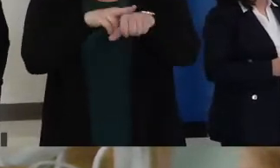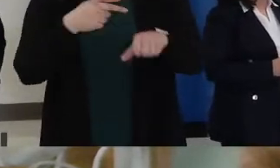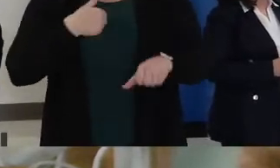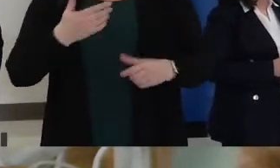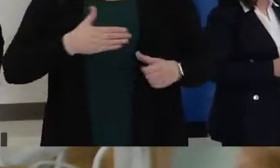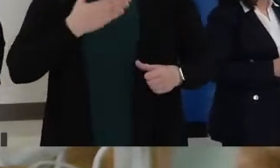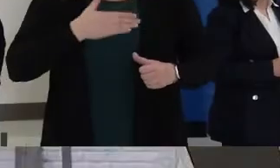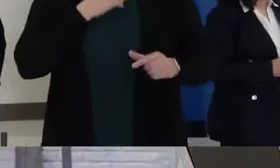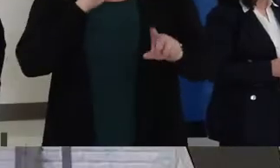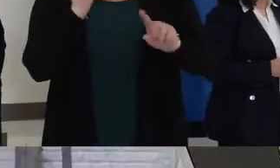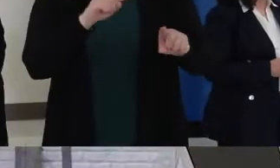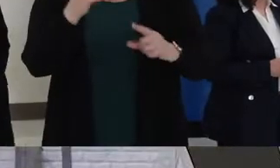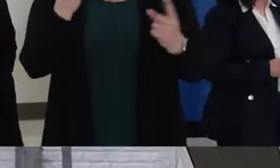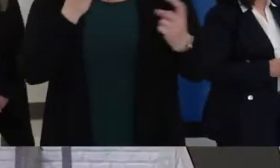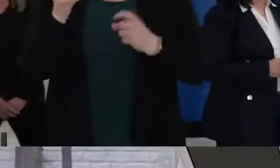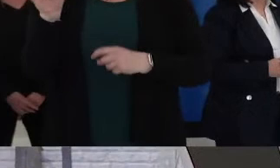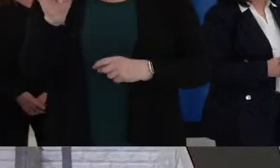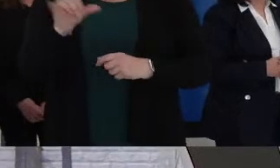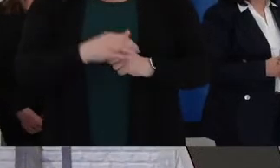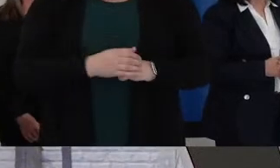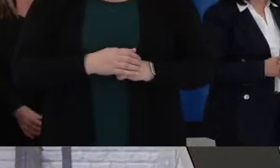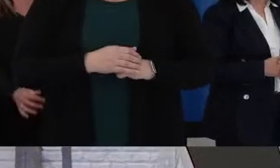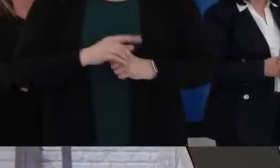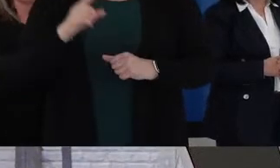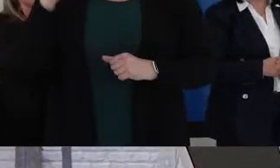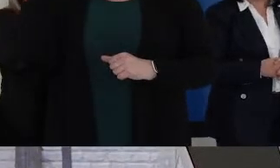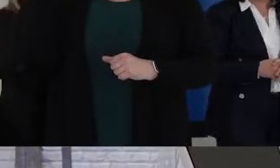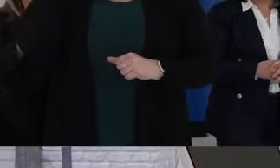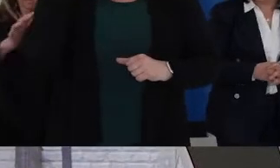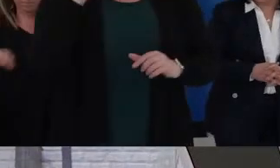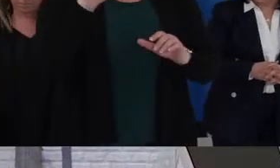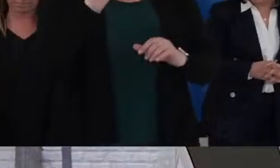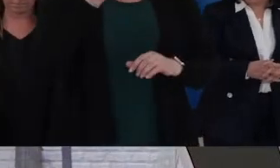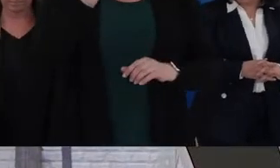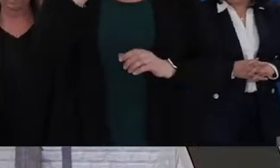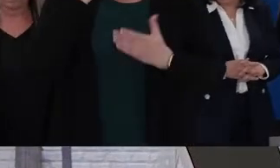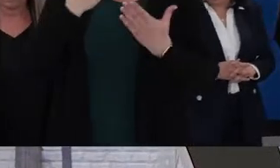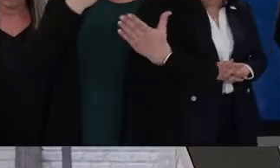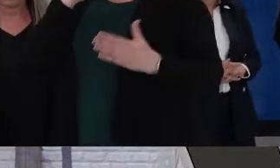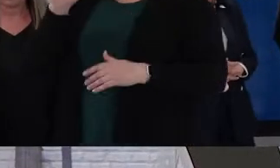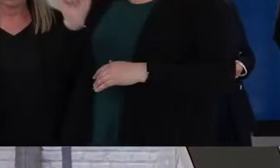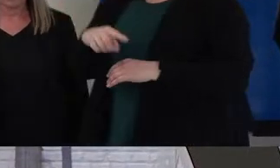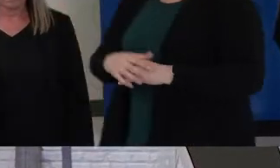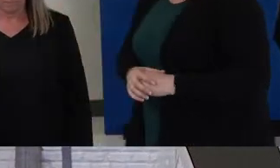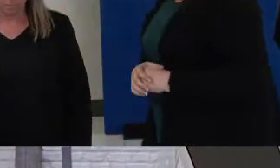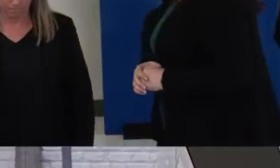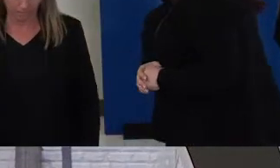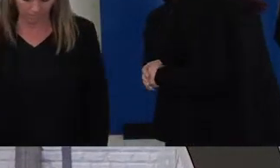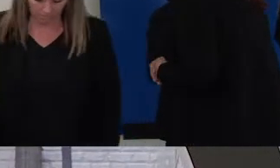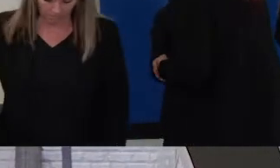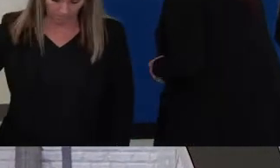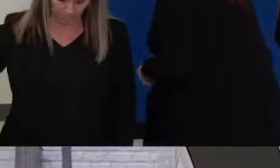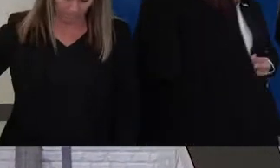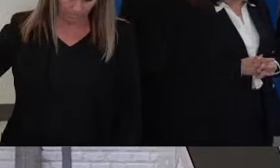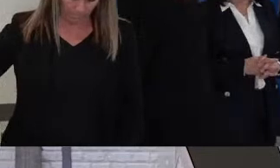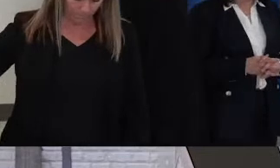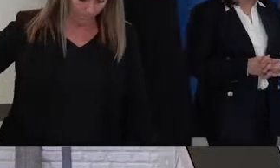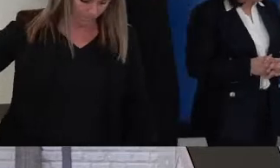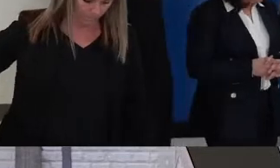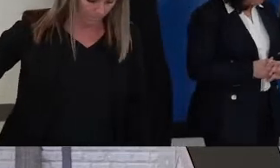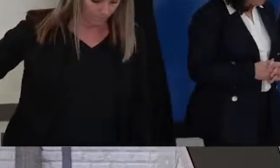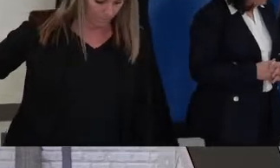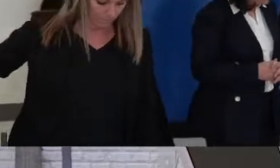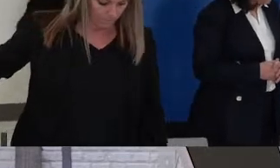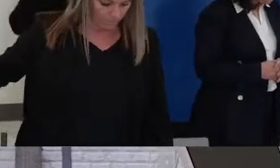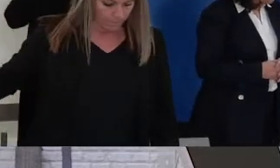happy to answer any as well. Hi, Governor Newsom. Thanks for taking questions. Hannah Wiley with the Los Angeles Times. Just a quick question